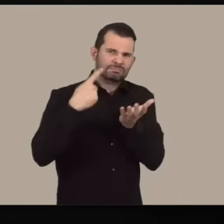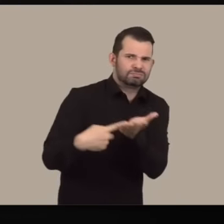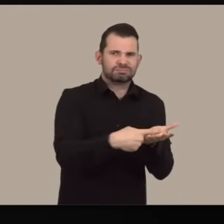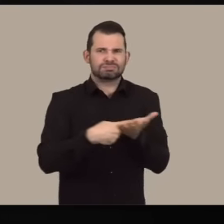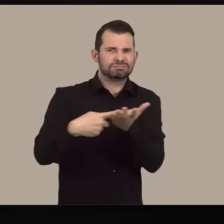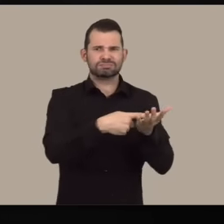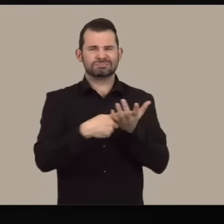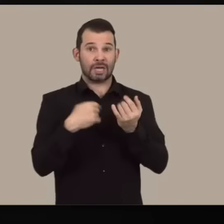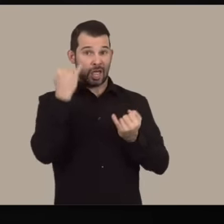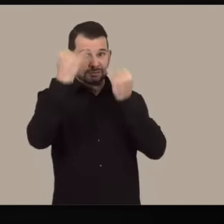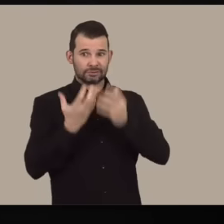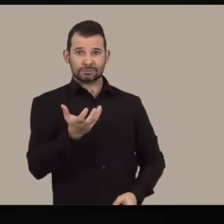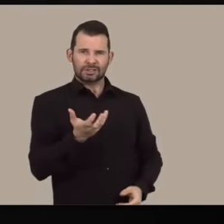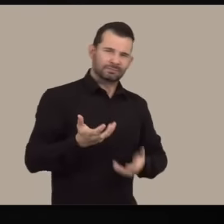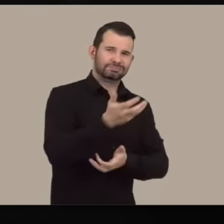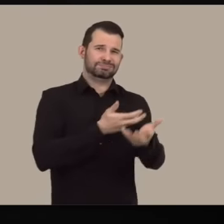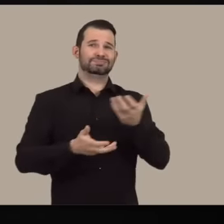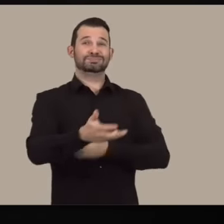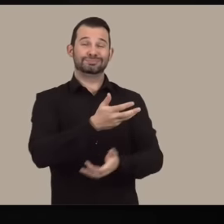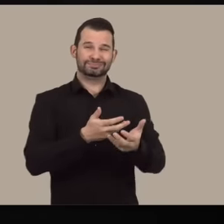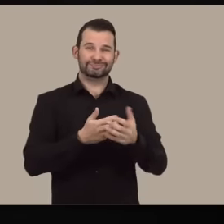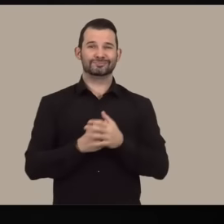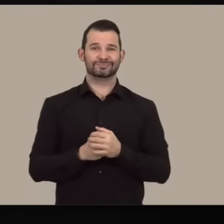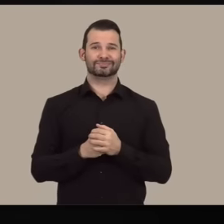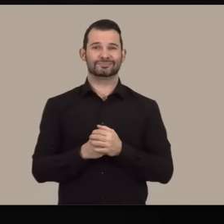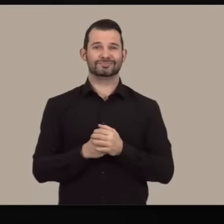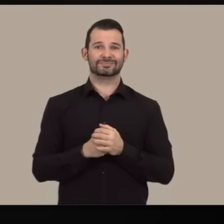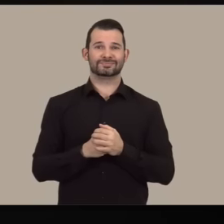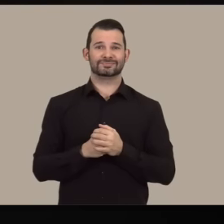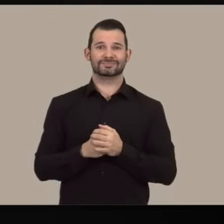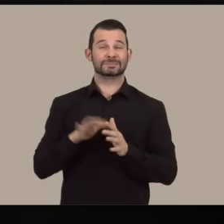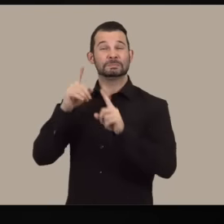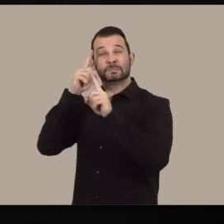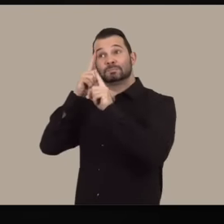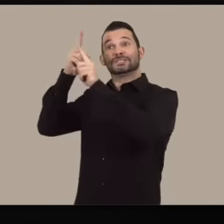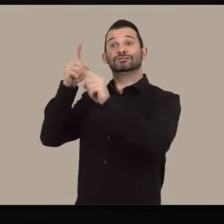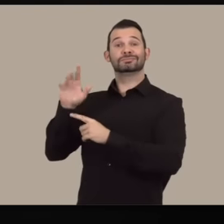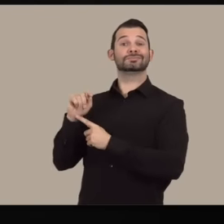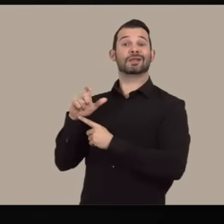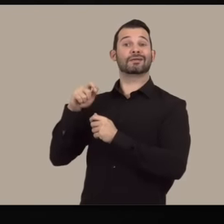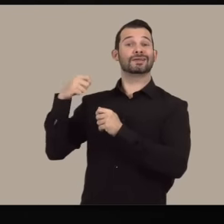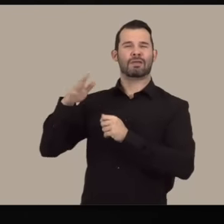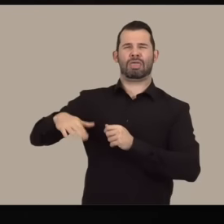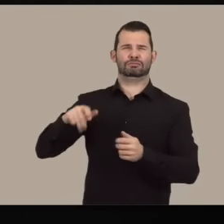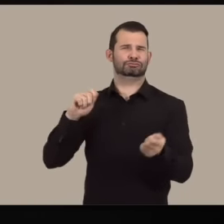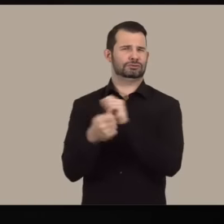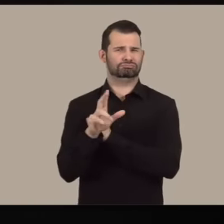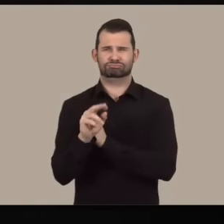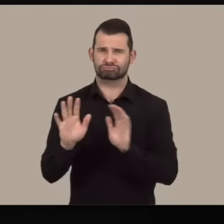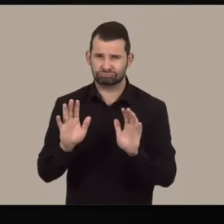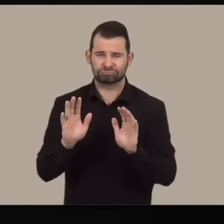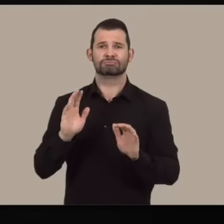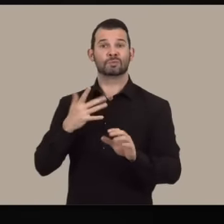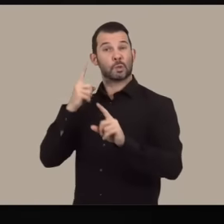participating in important discussions, and exchanging ideas. The mission of Telefilm hasn't